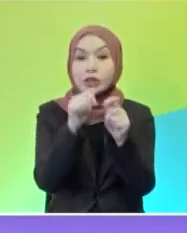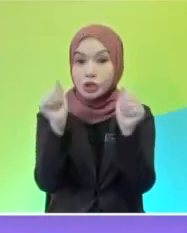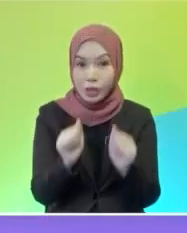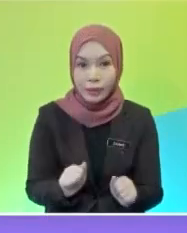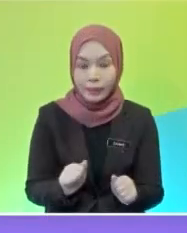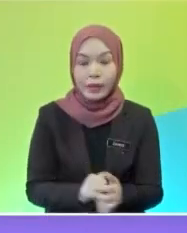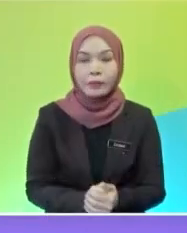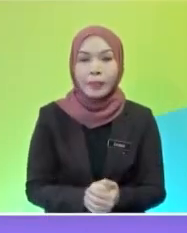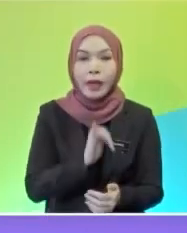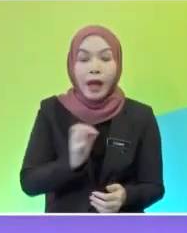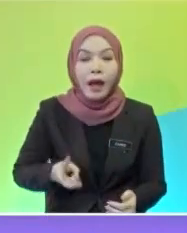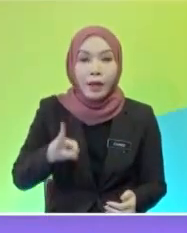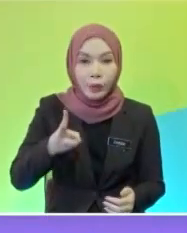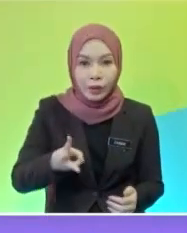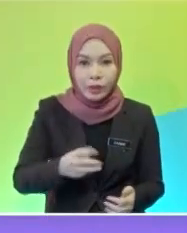so